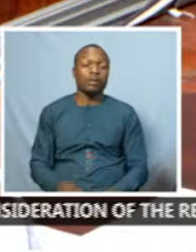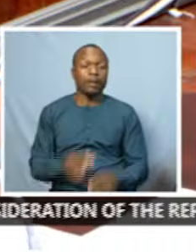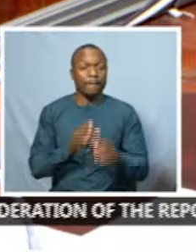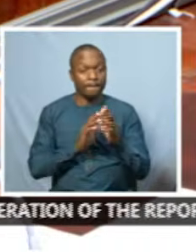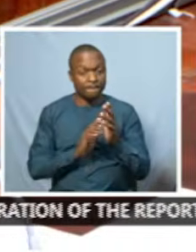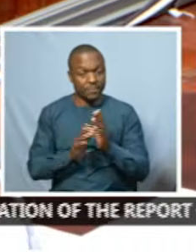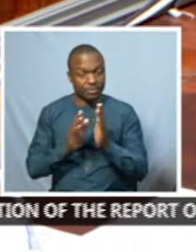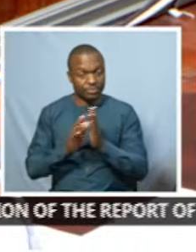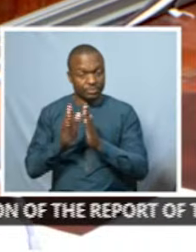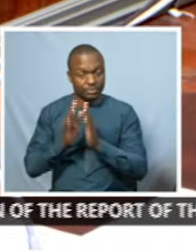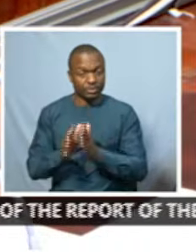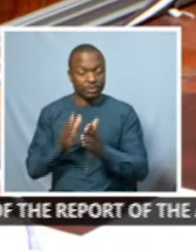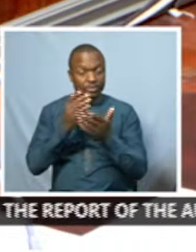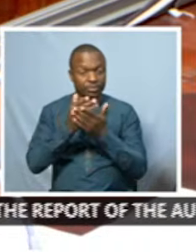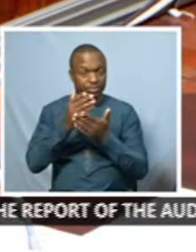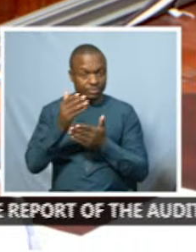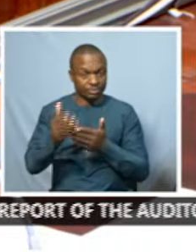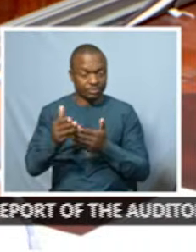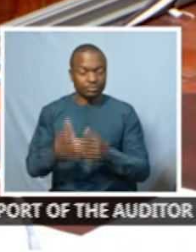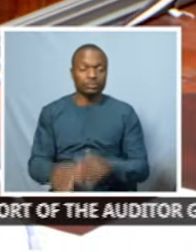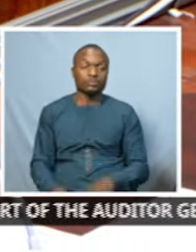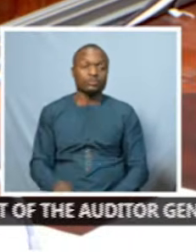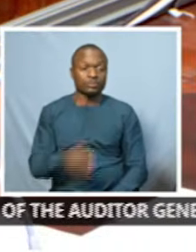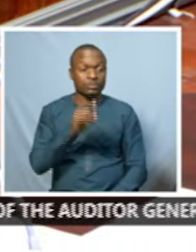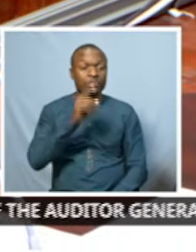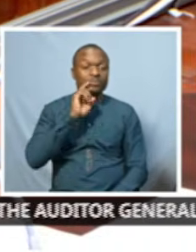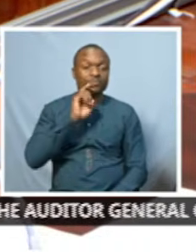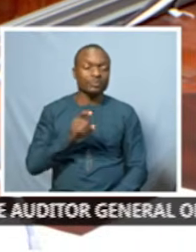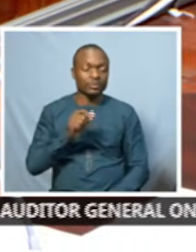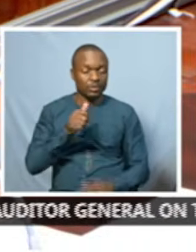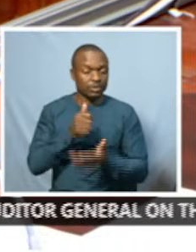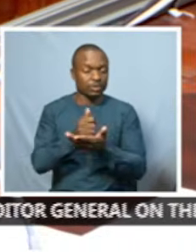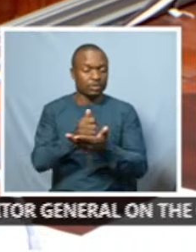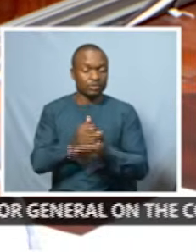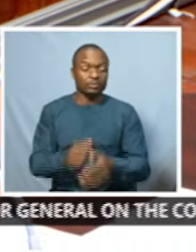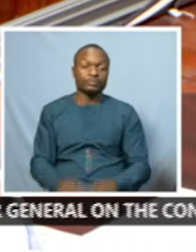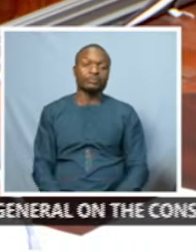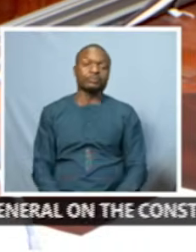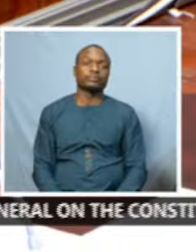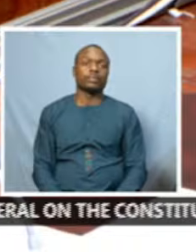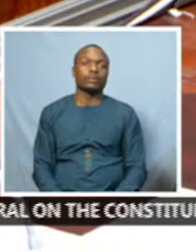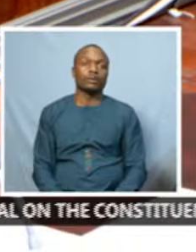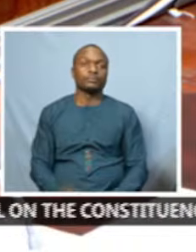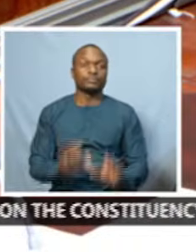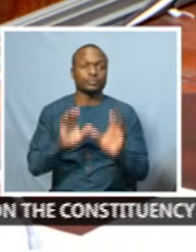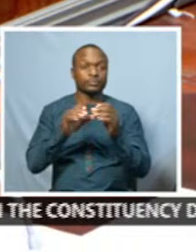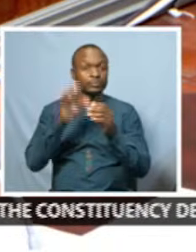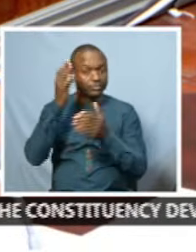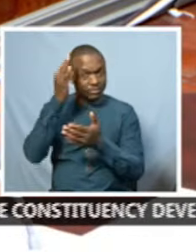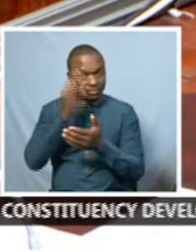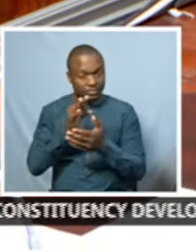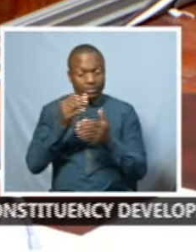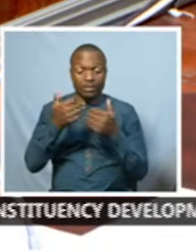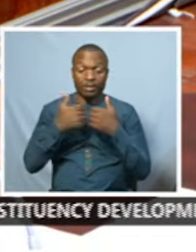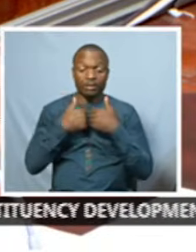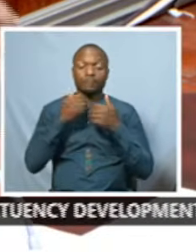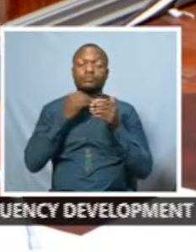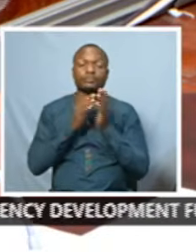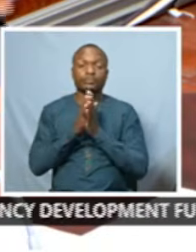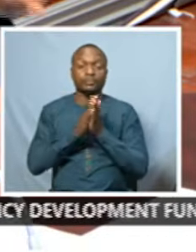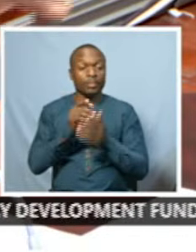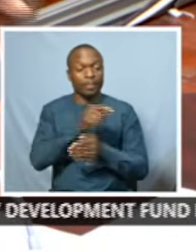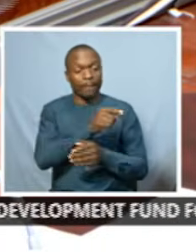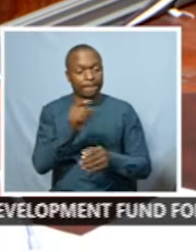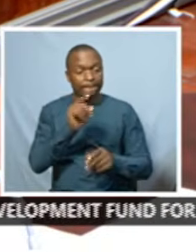Planner and procurement. You are supposed to help. Council secretary, take interest. These